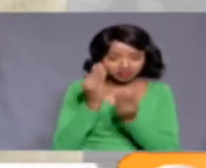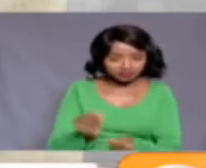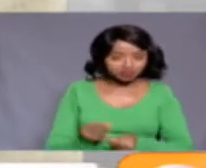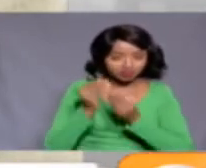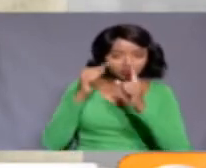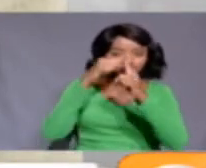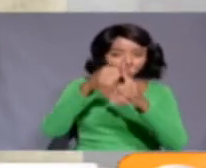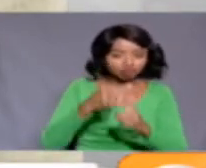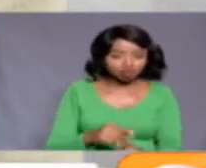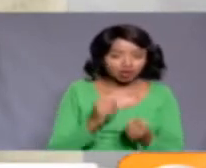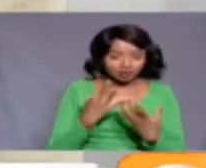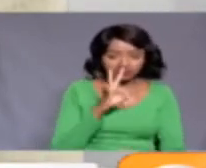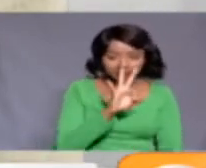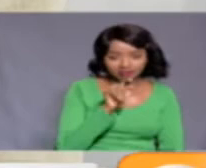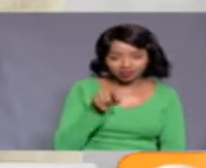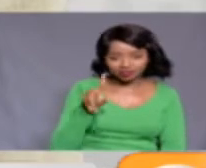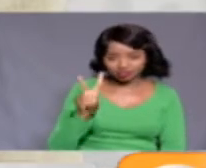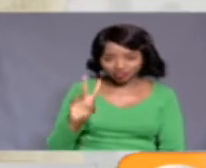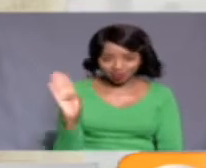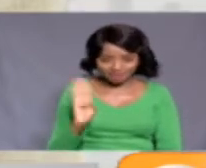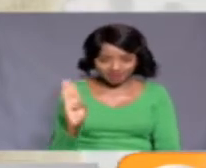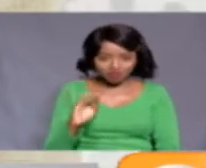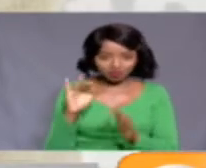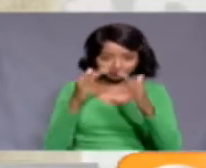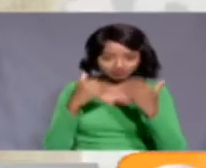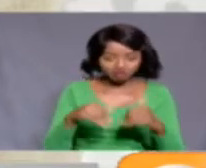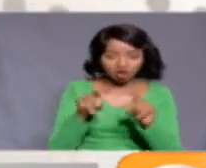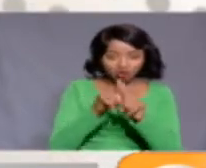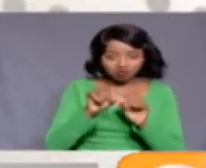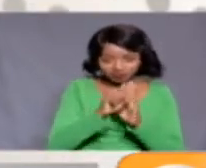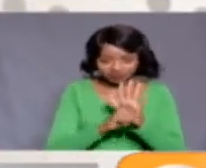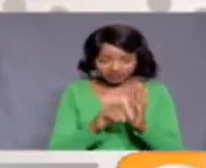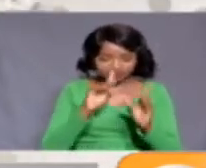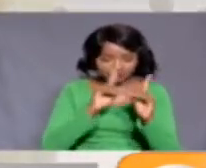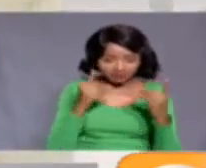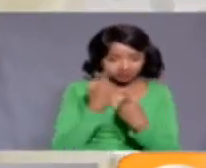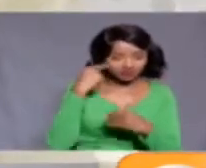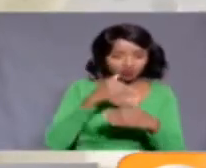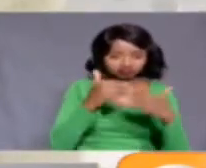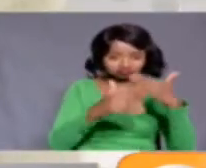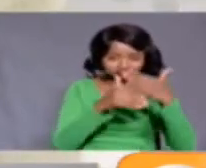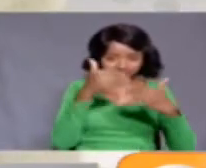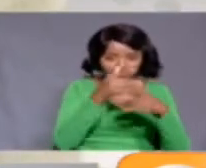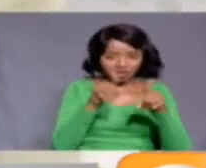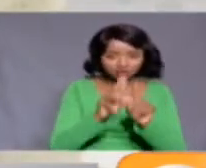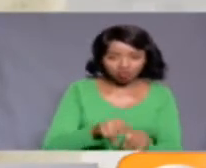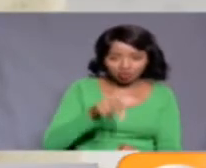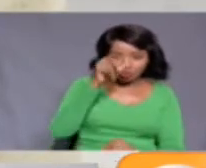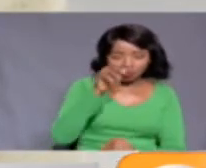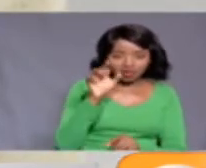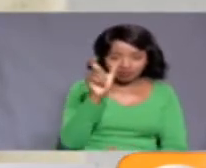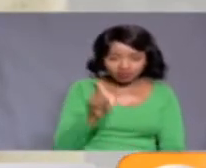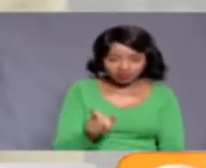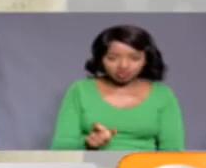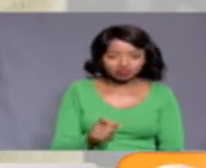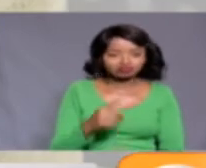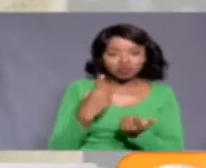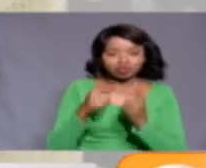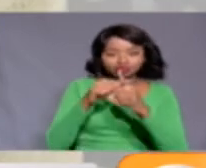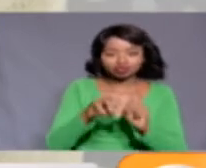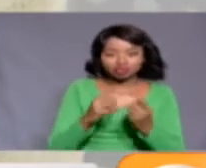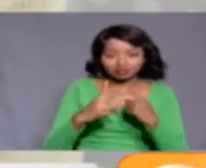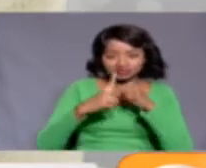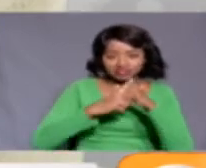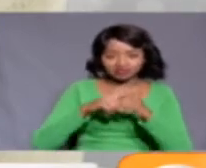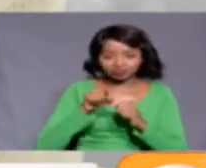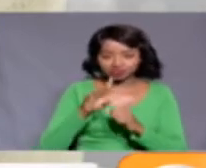of 3.2 billion. The State Department for Infrastructure and that of Regional and Northern Corridor Development owe 7.4 million